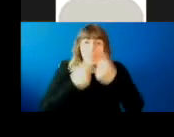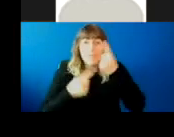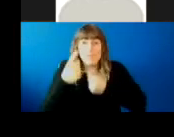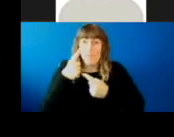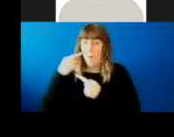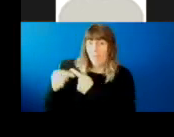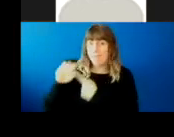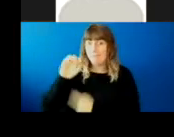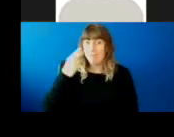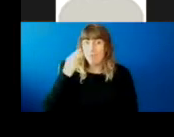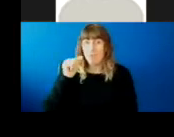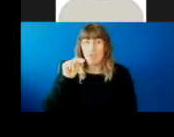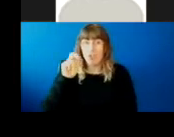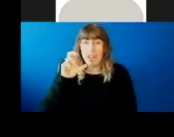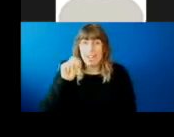Shannon.